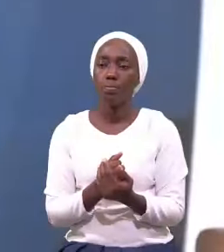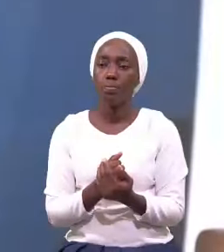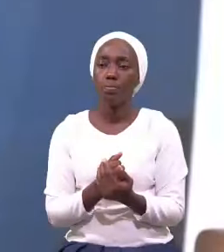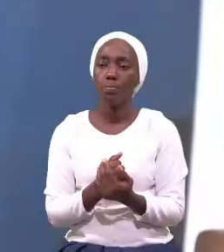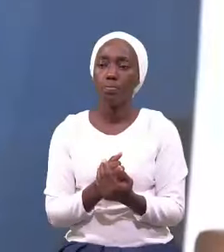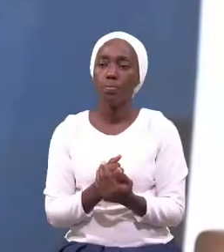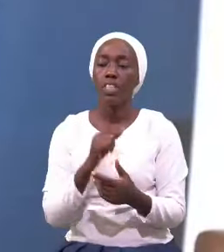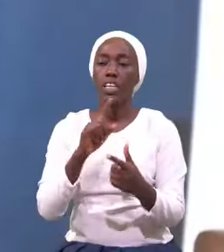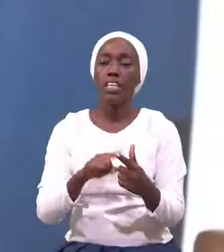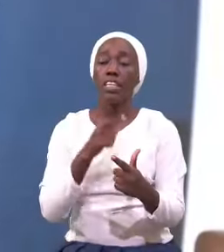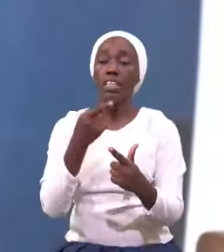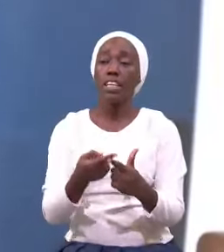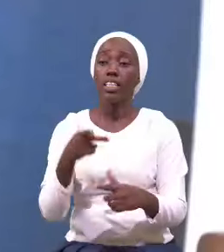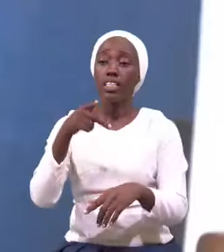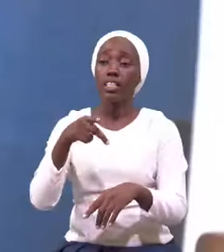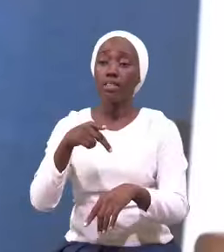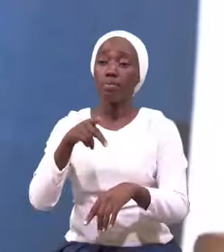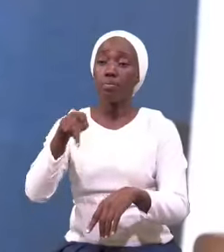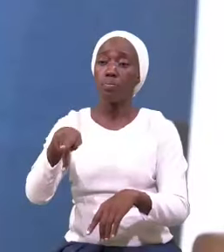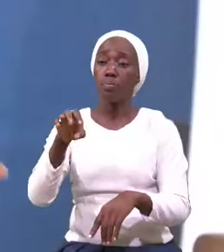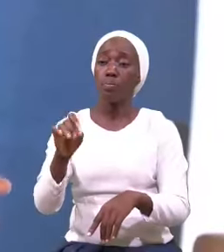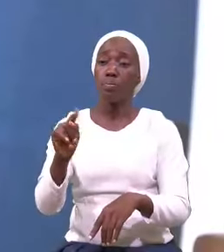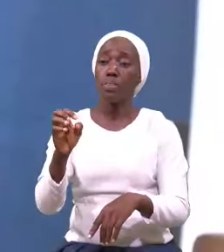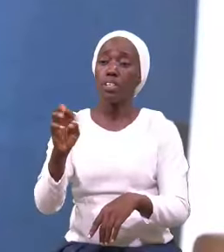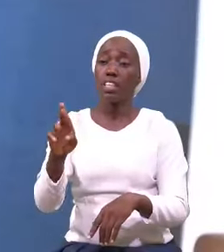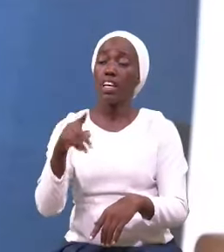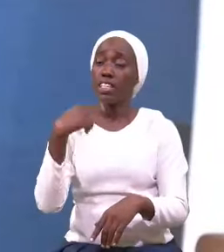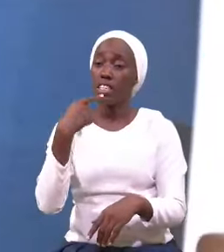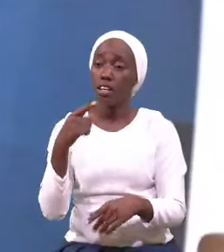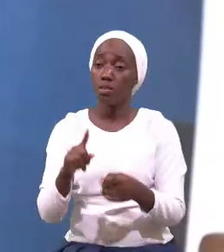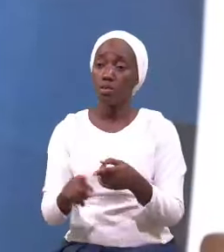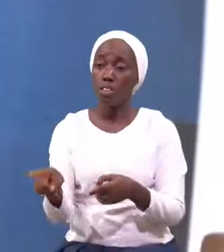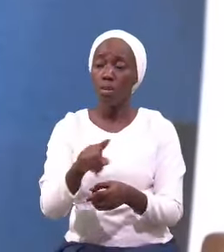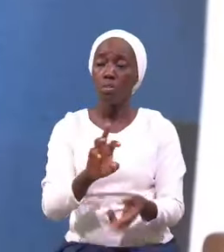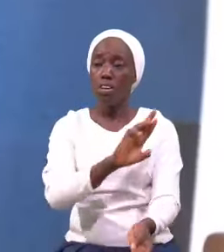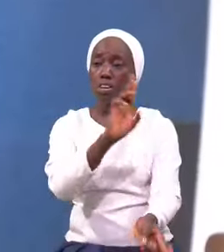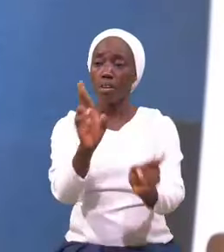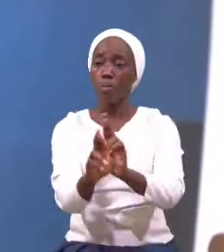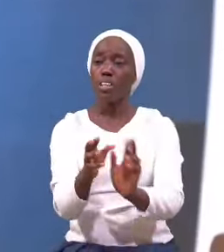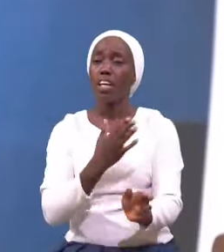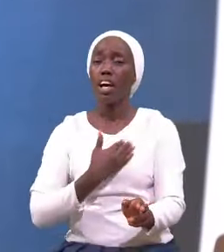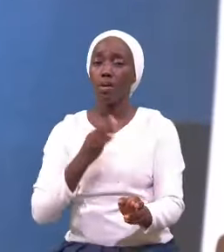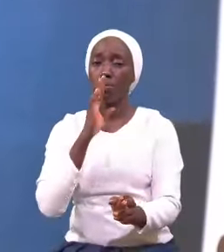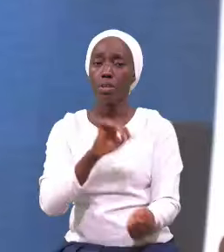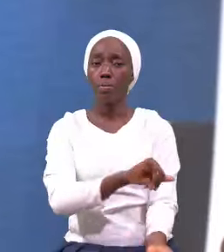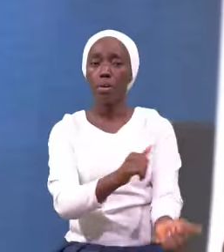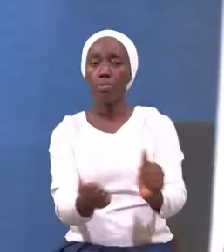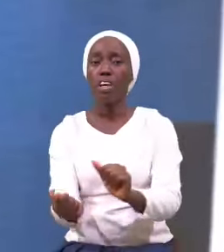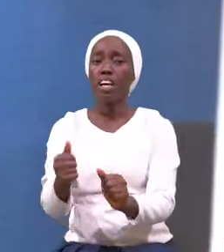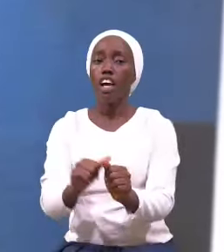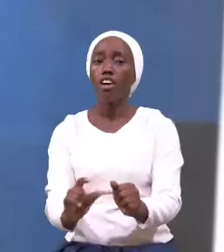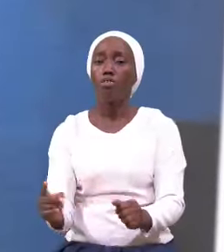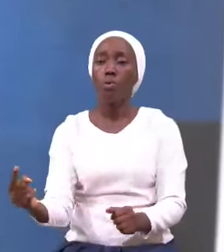Then Peter said unto them, repent and be baptized, every one of you, and in